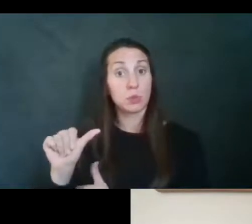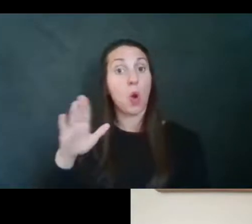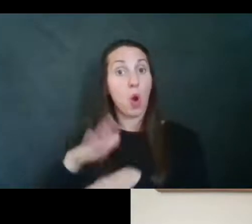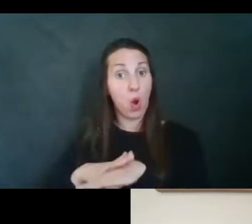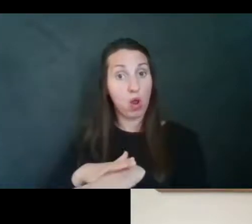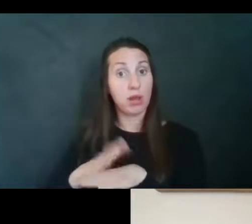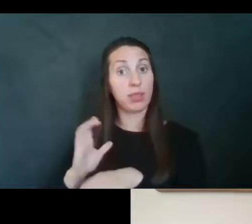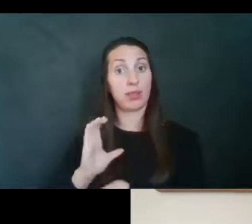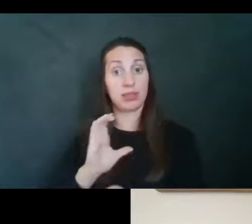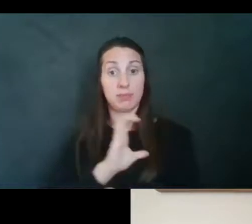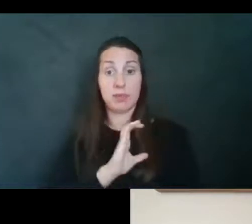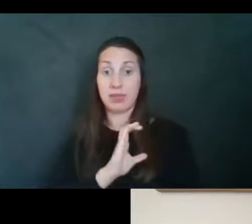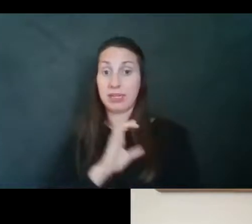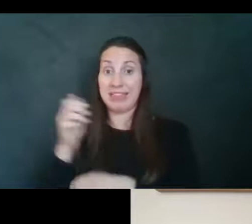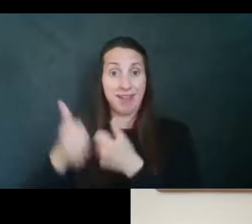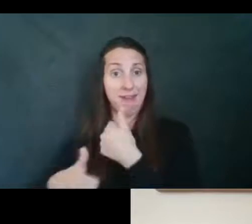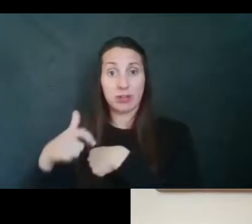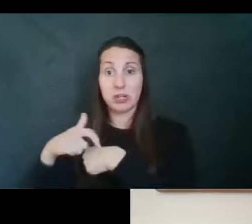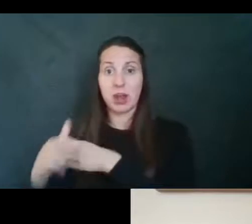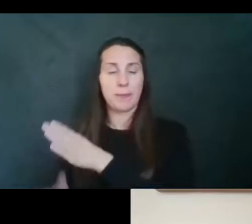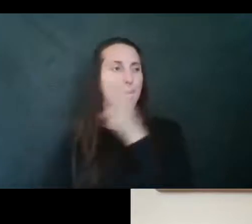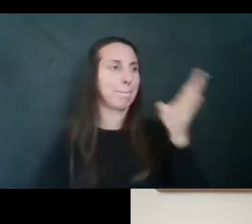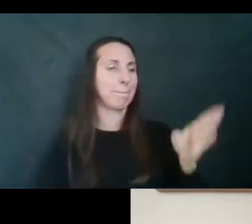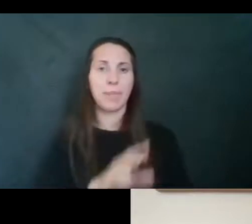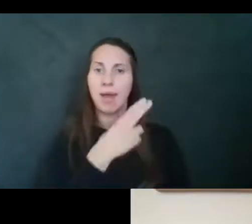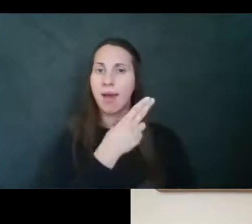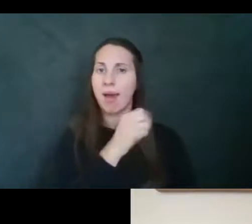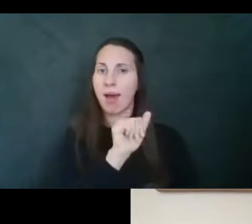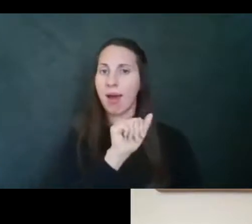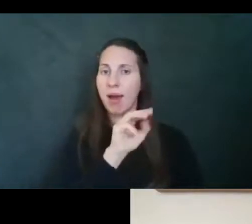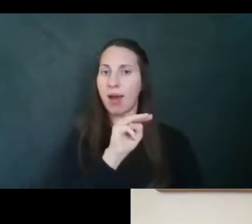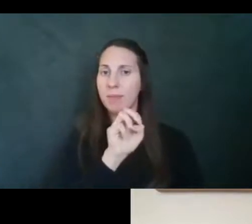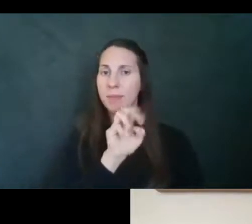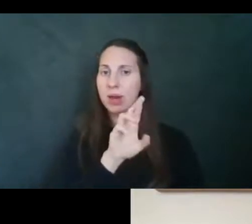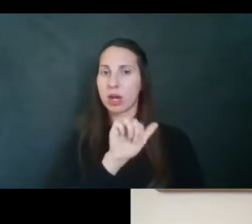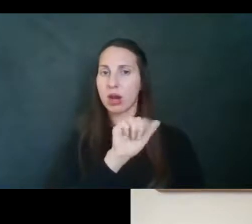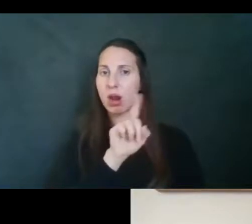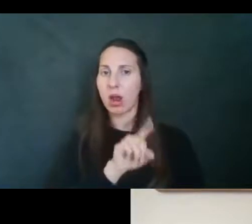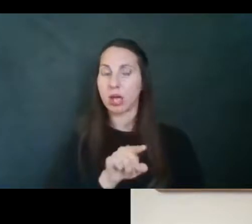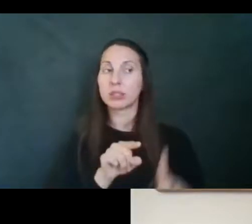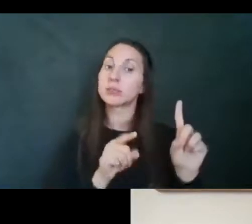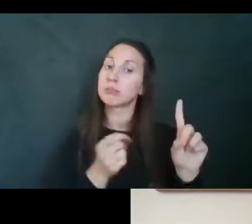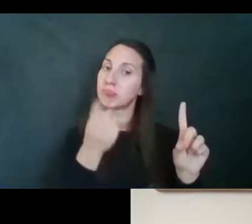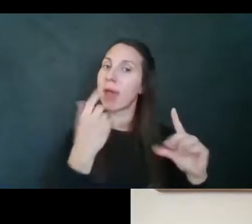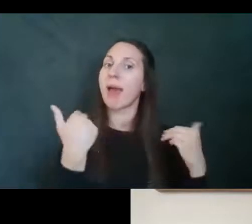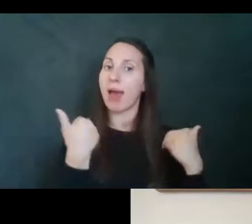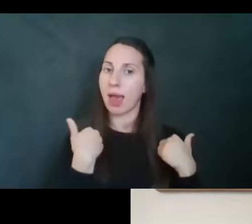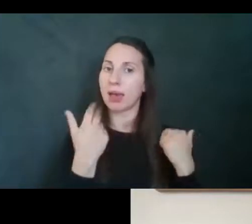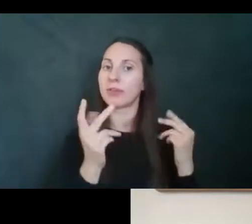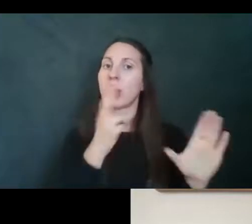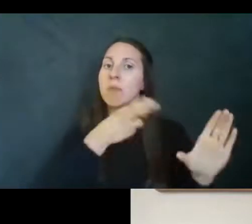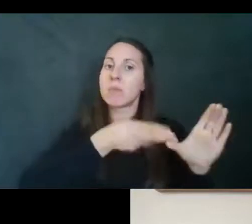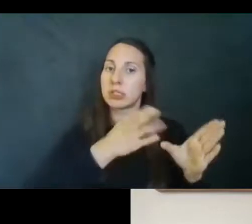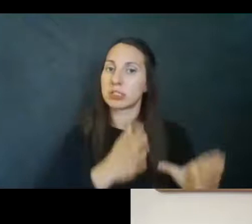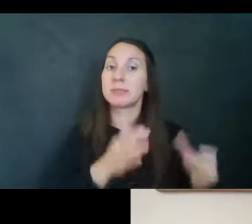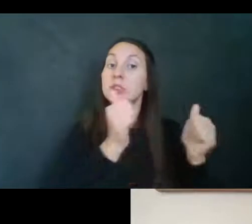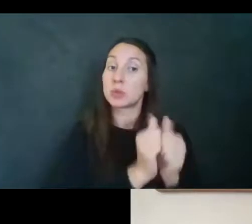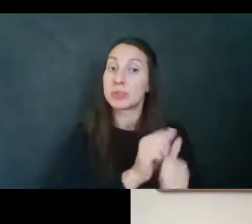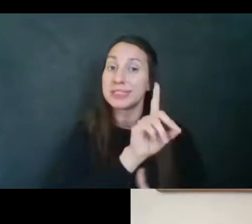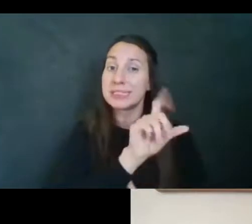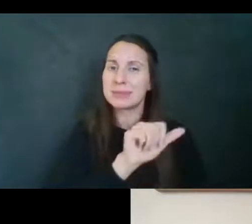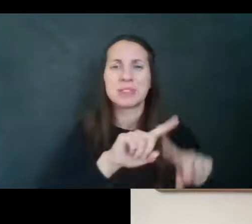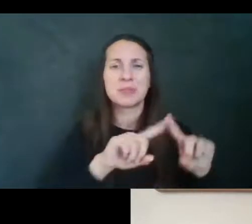With Hallmark Cause, we had participants with disabilities, but because the purpose of